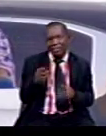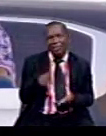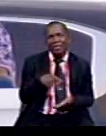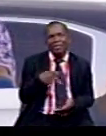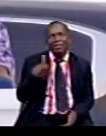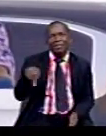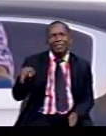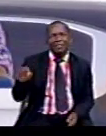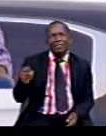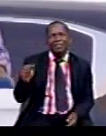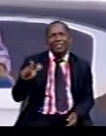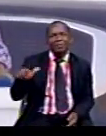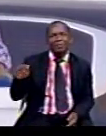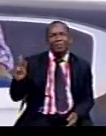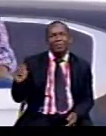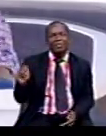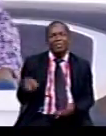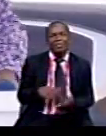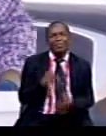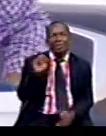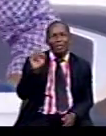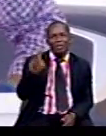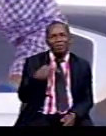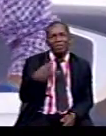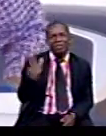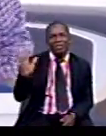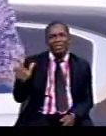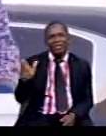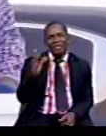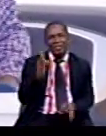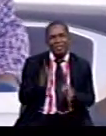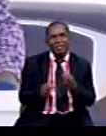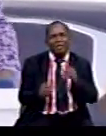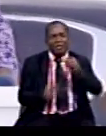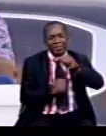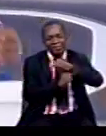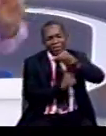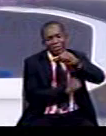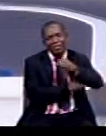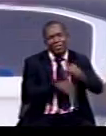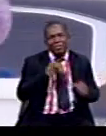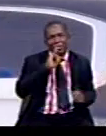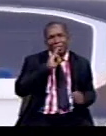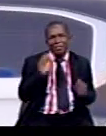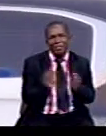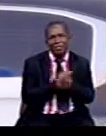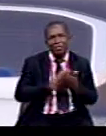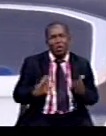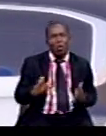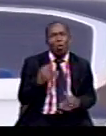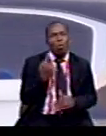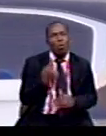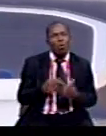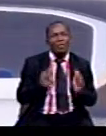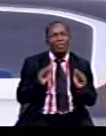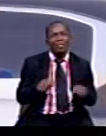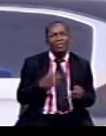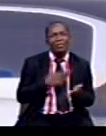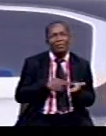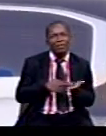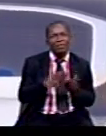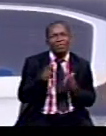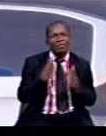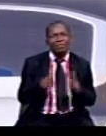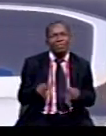be destroyed, what can the righteous do? In the Amplified version it says that